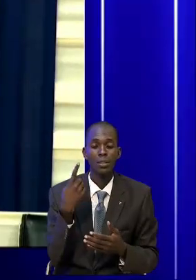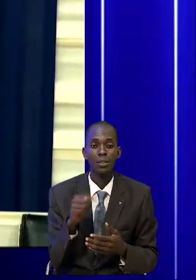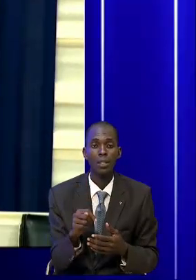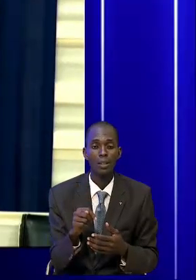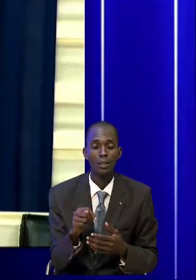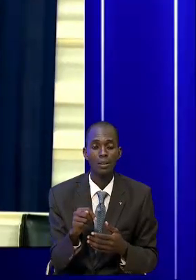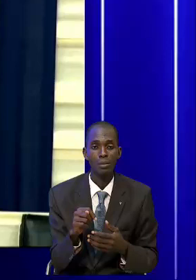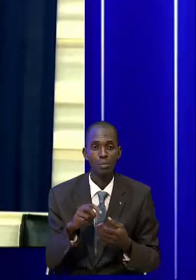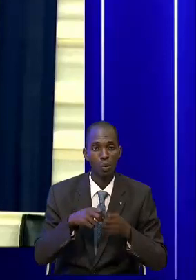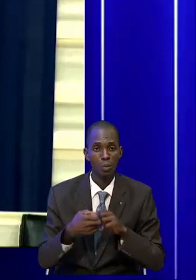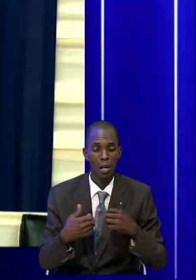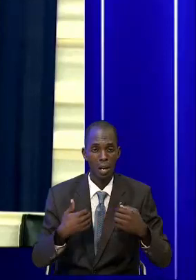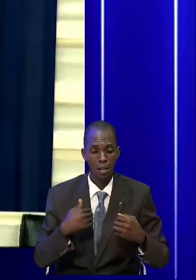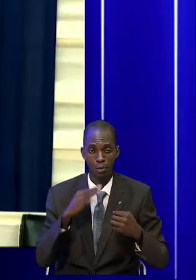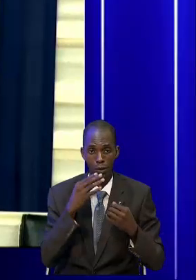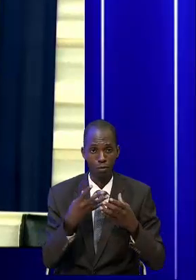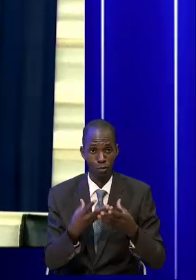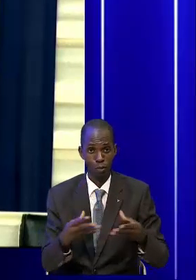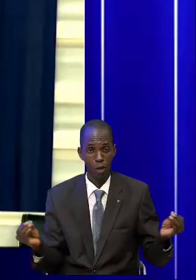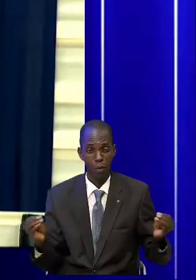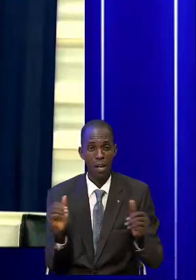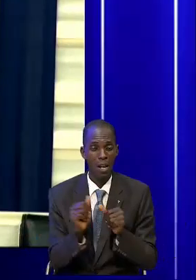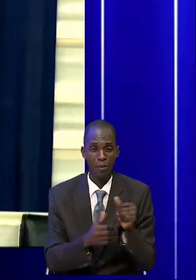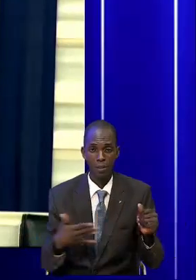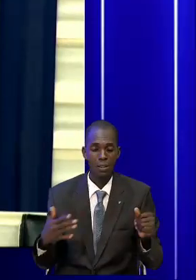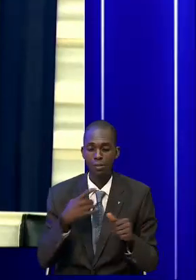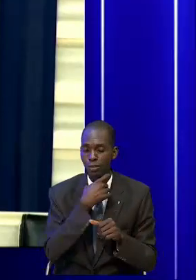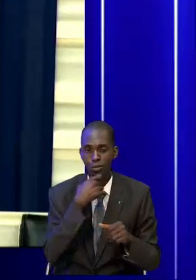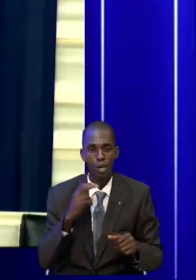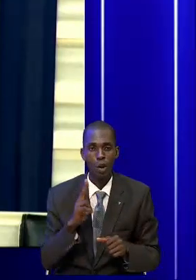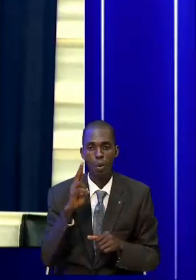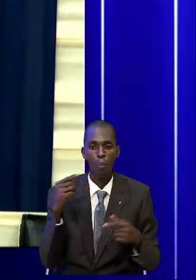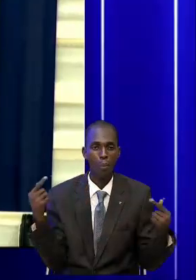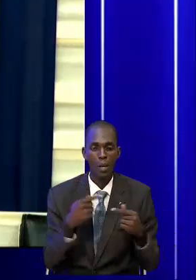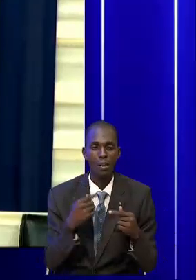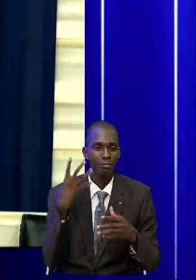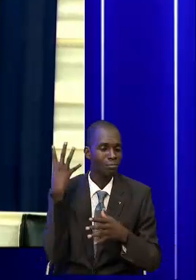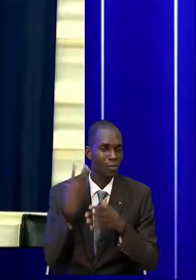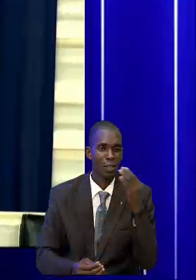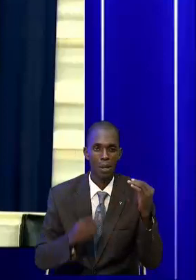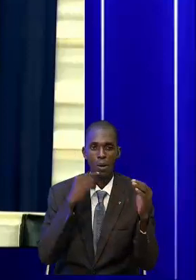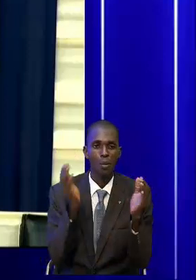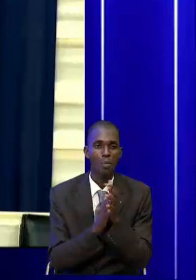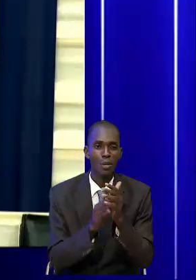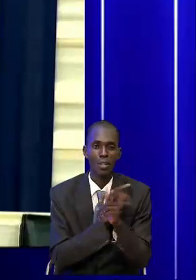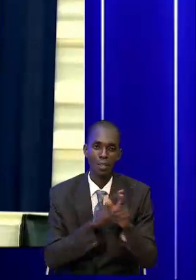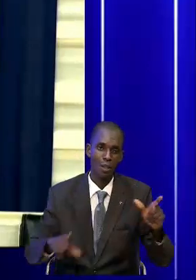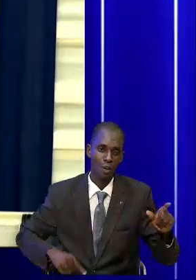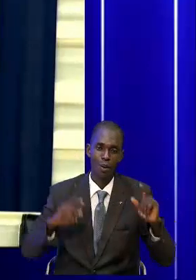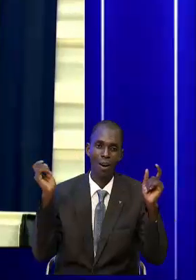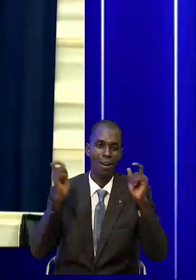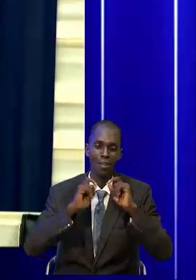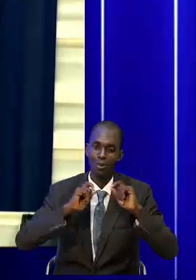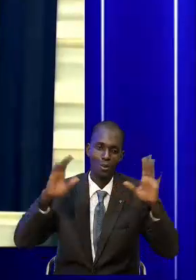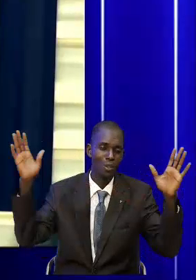before daybreak. That place where I was broken up, the water flowed out. The thing dried up.